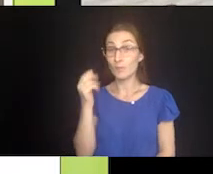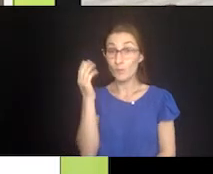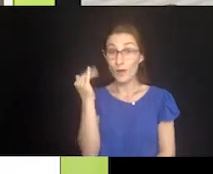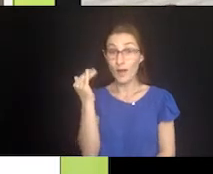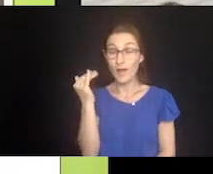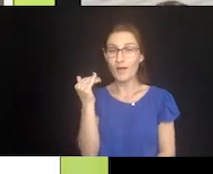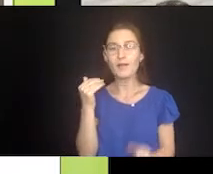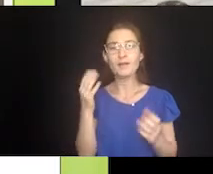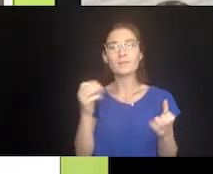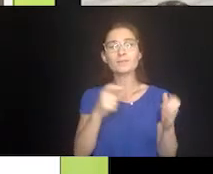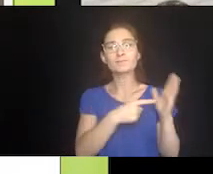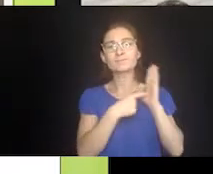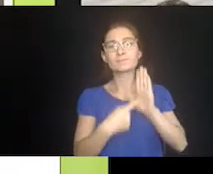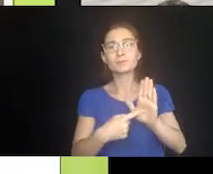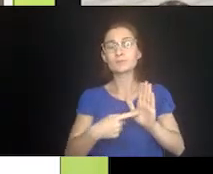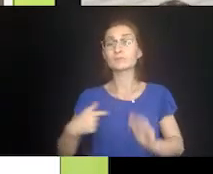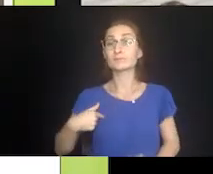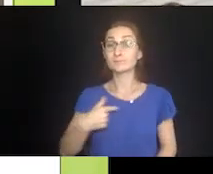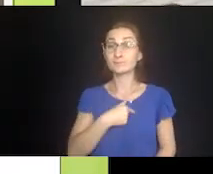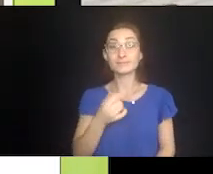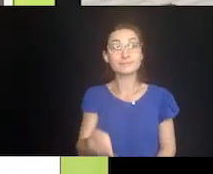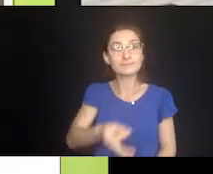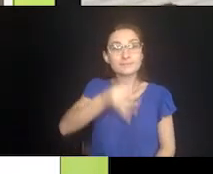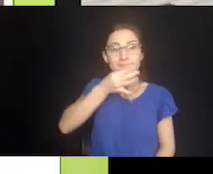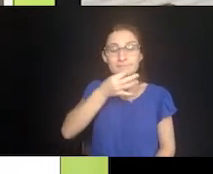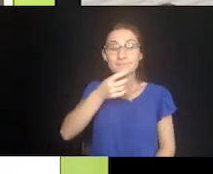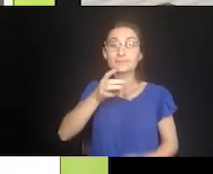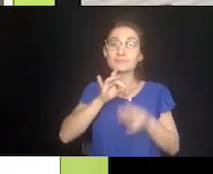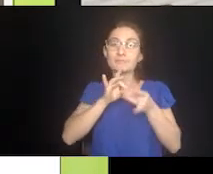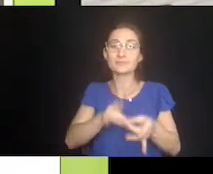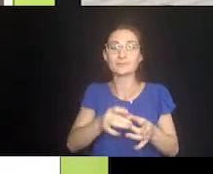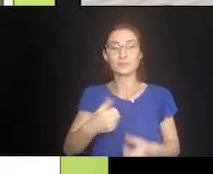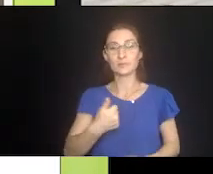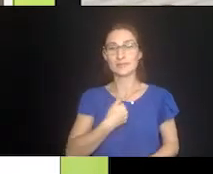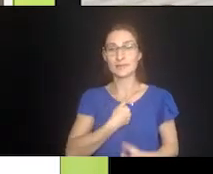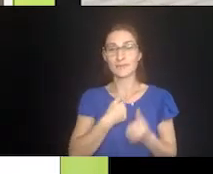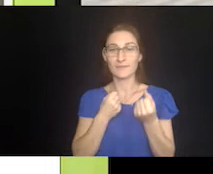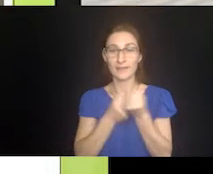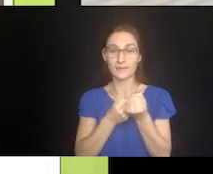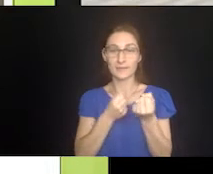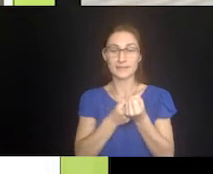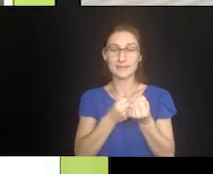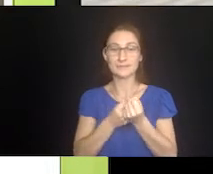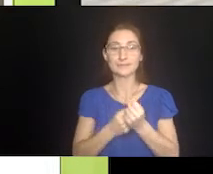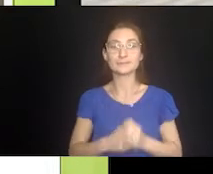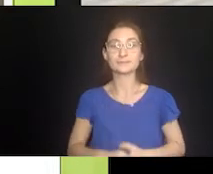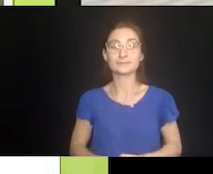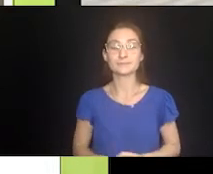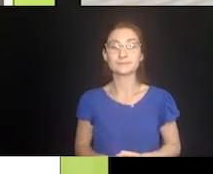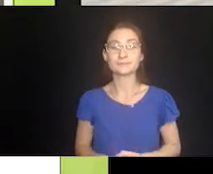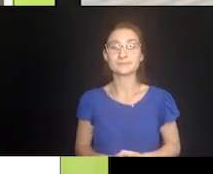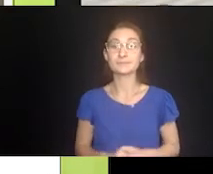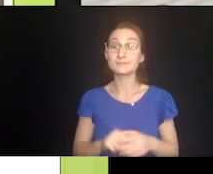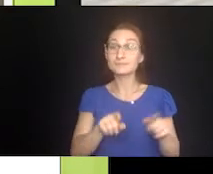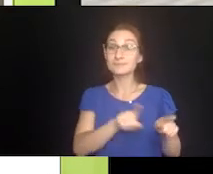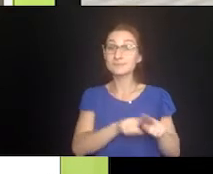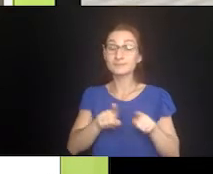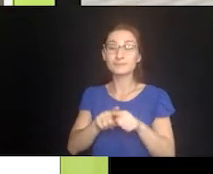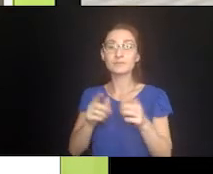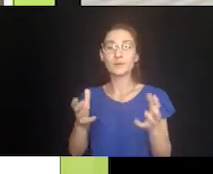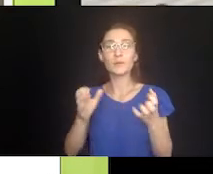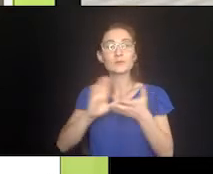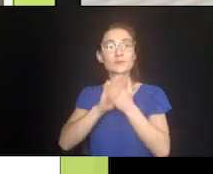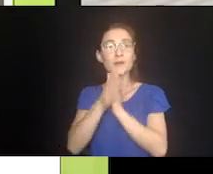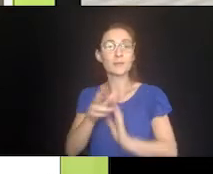market ourselves as experts in presenting information about self-advocacy. We